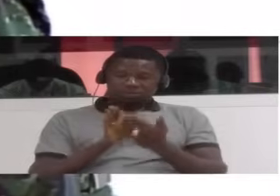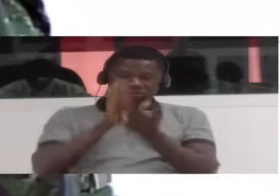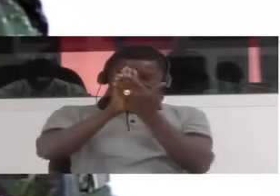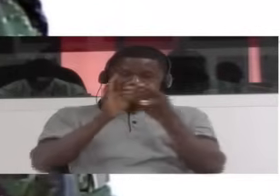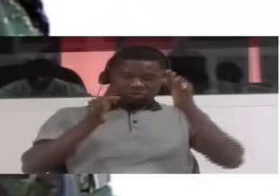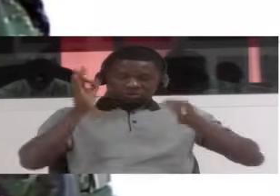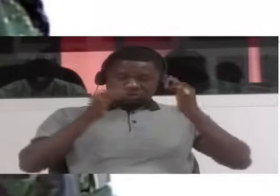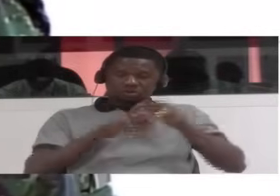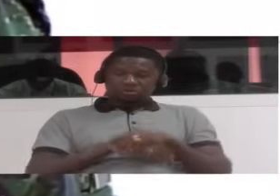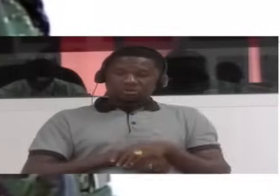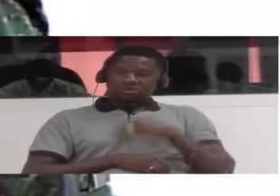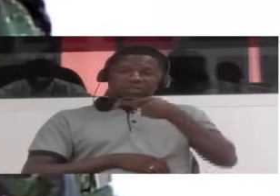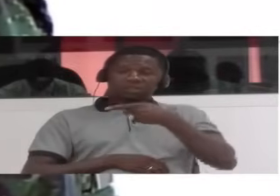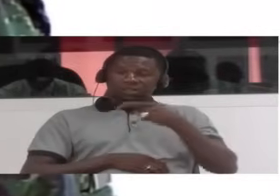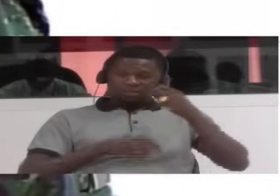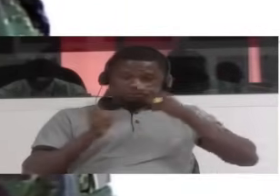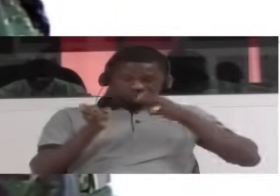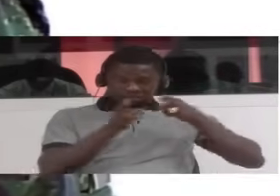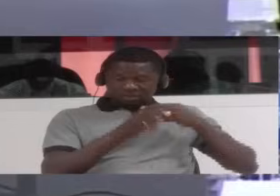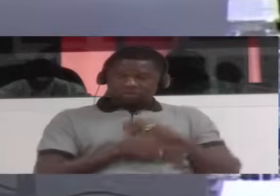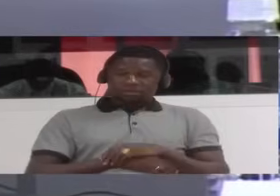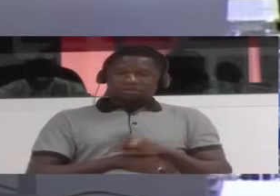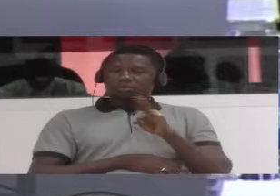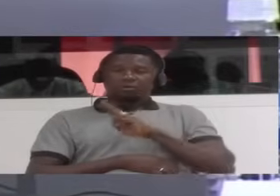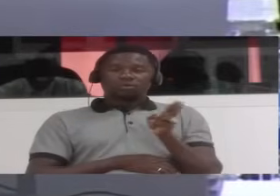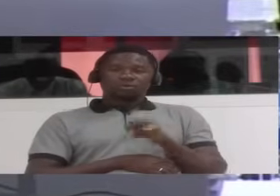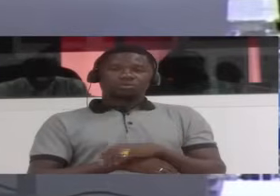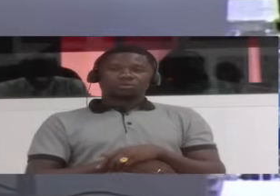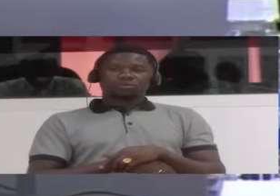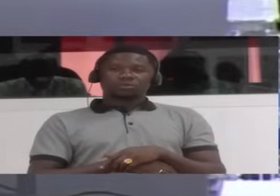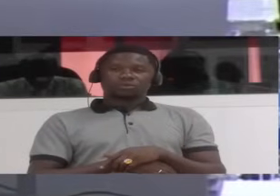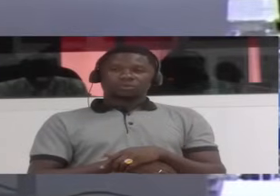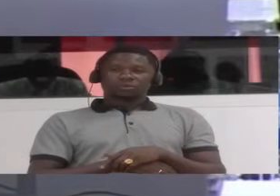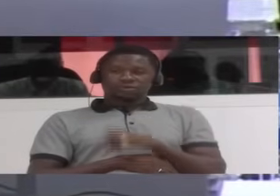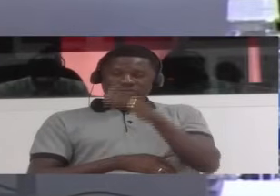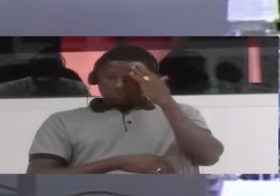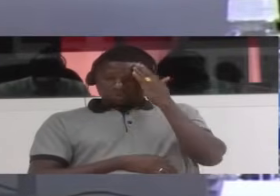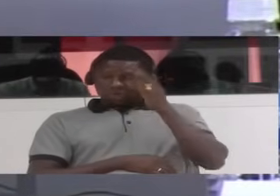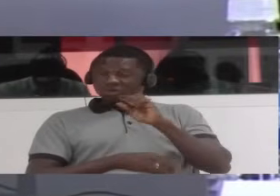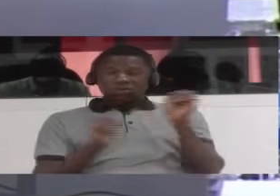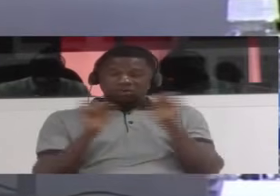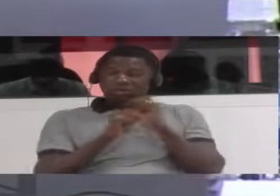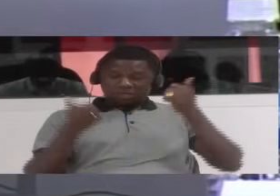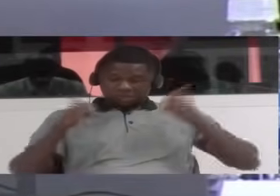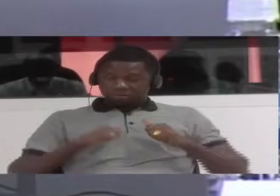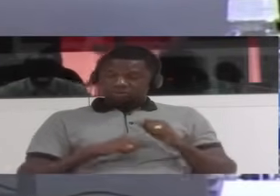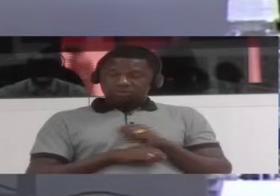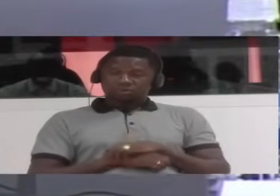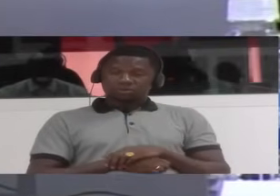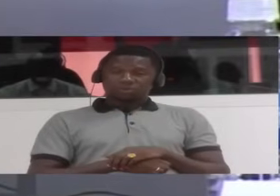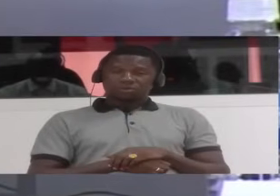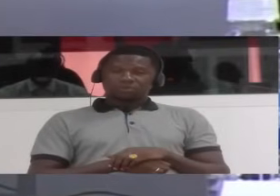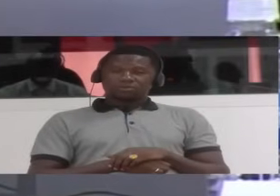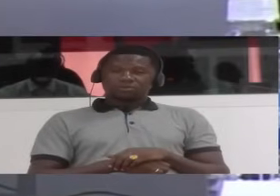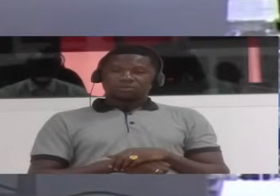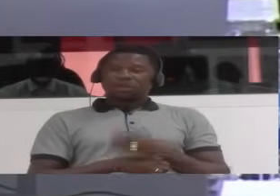for this particular incident? No. As far as you're concerned, nothing was done? Nothing was done. How did you